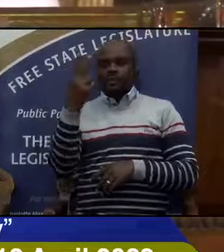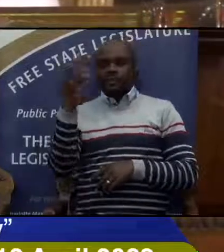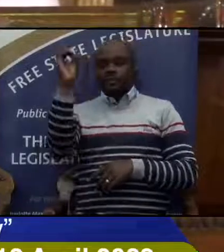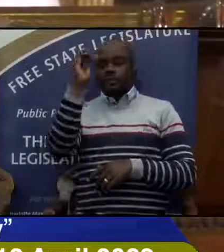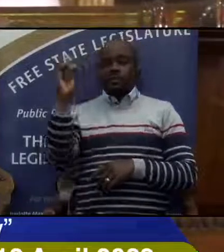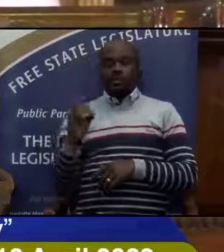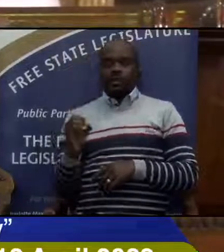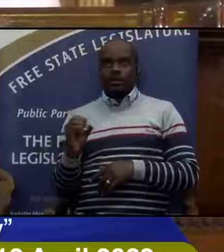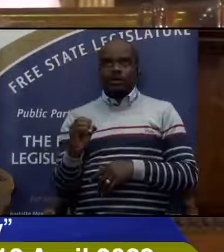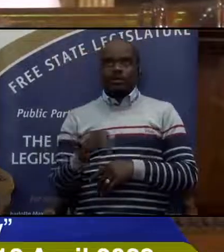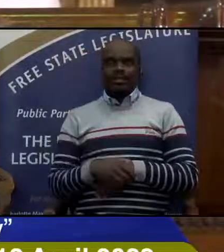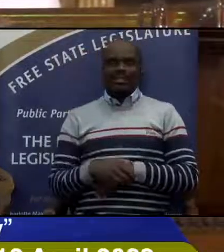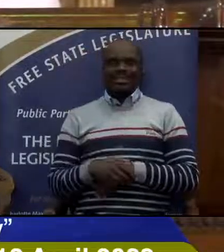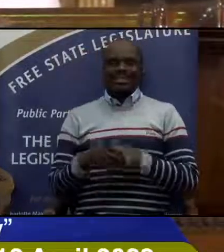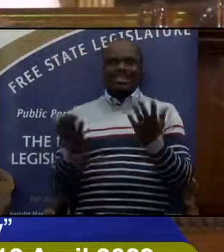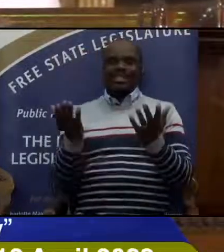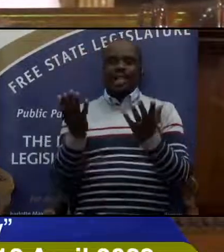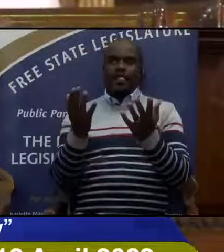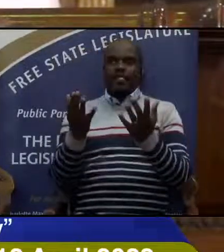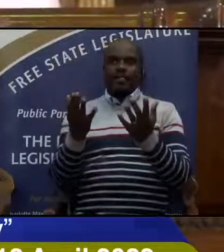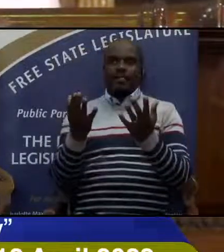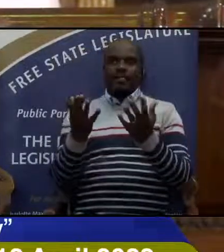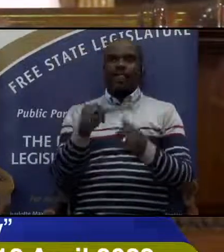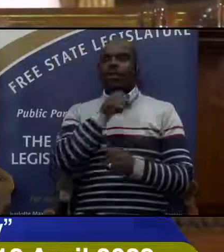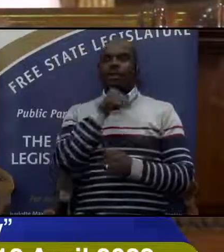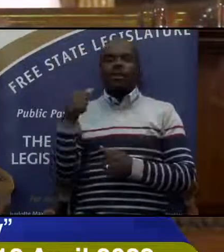killers of Solomon Mahlangu and Chris Hani.